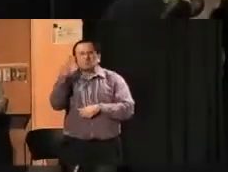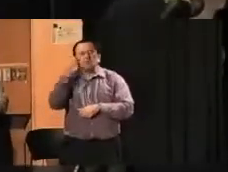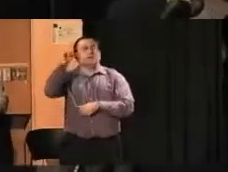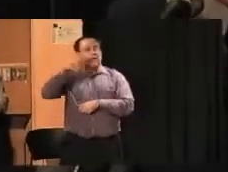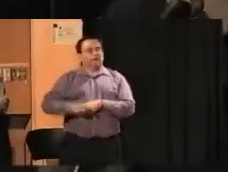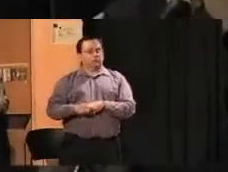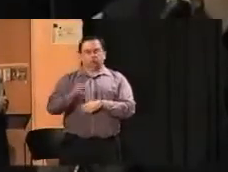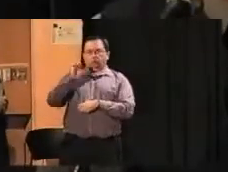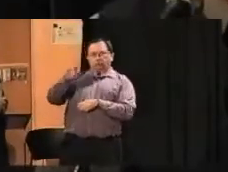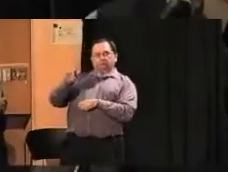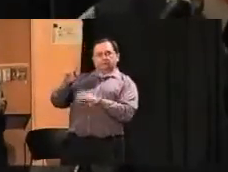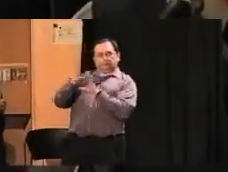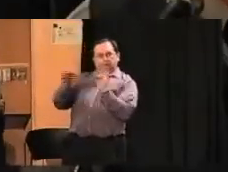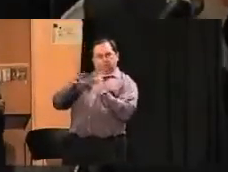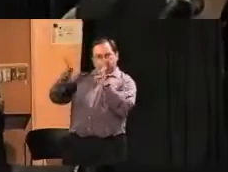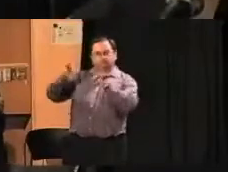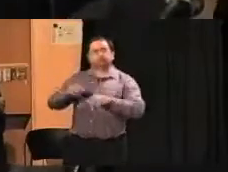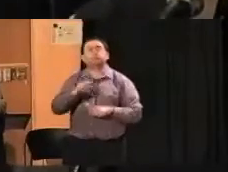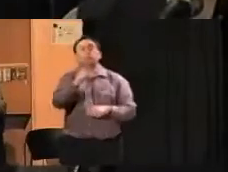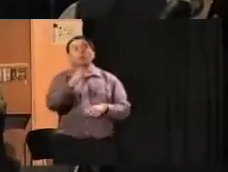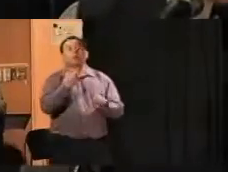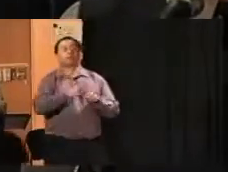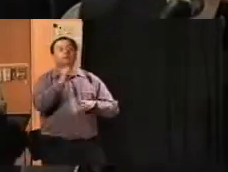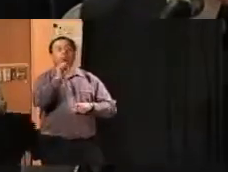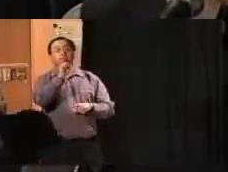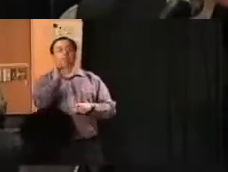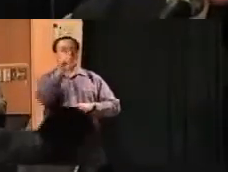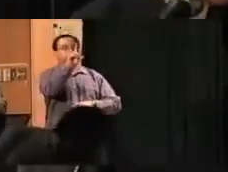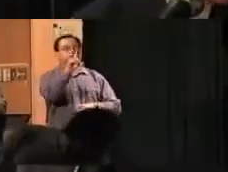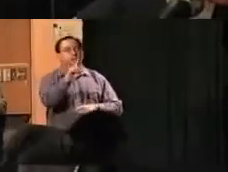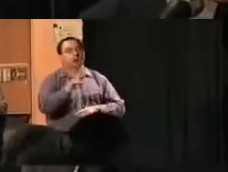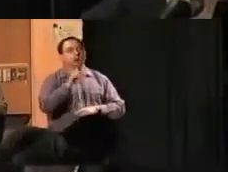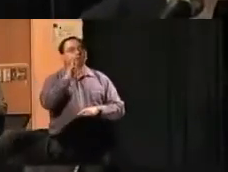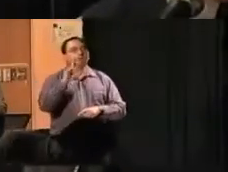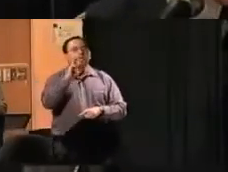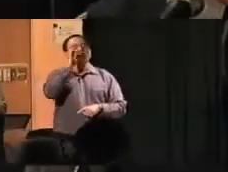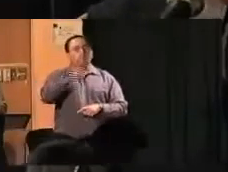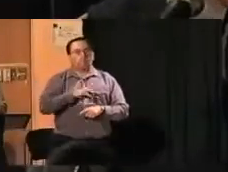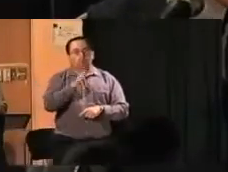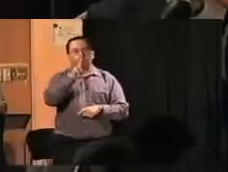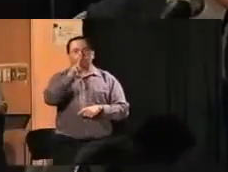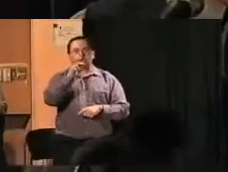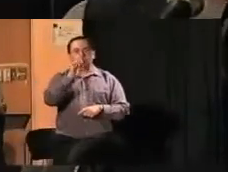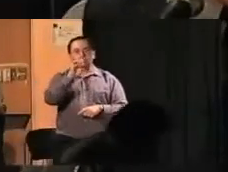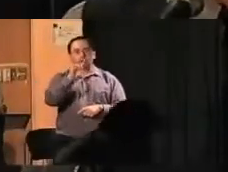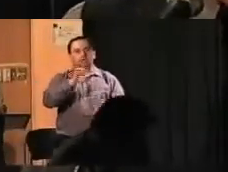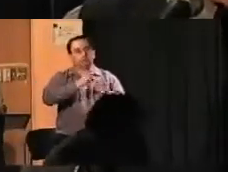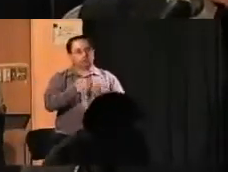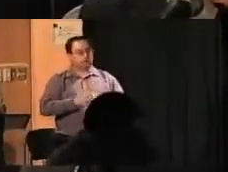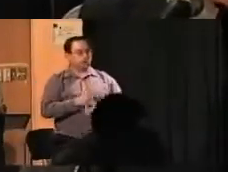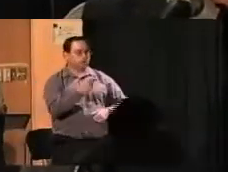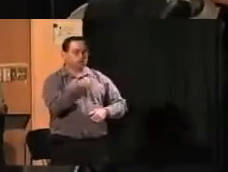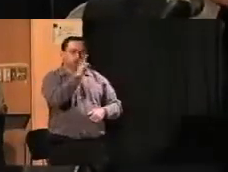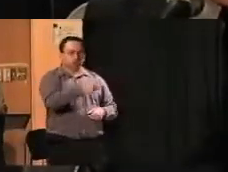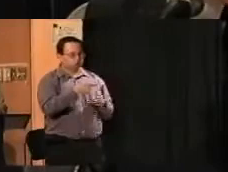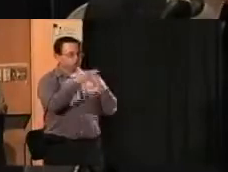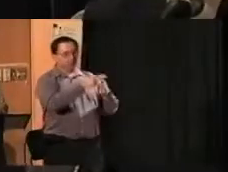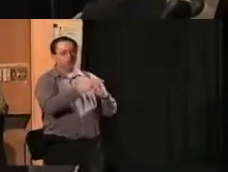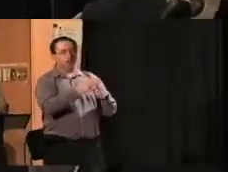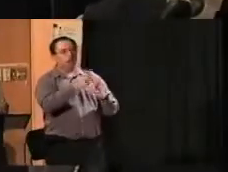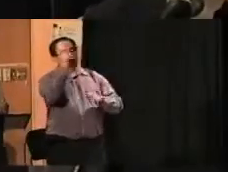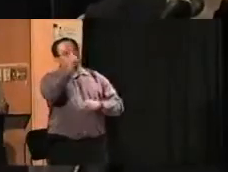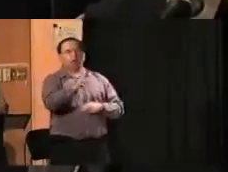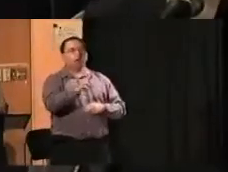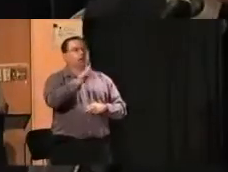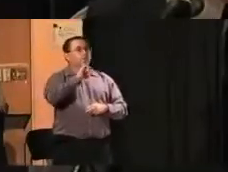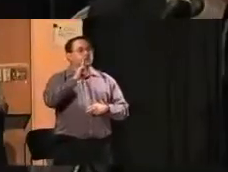one came from Edmonton. Here's one from San Diego, the Deaf Women United Society. Stratty should be declared an honorary Deaf